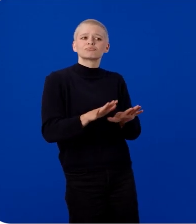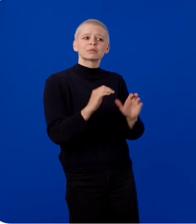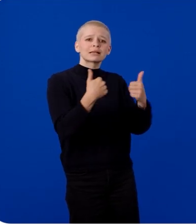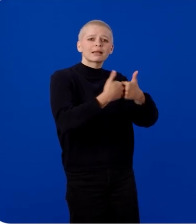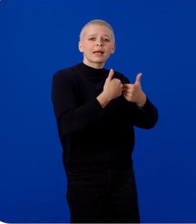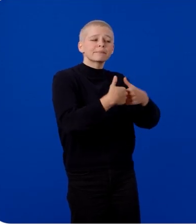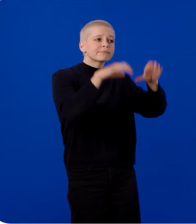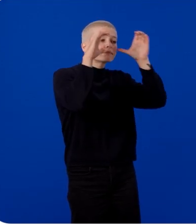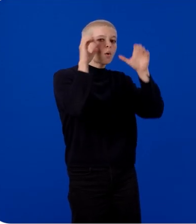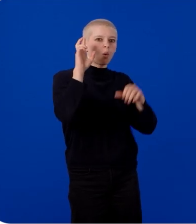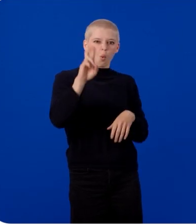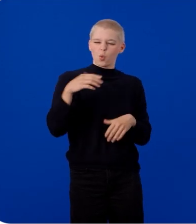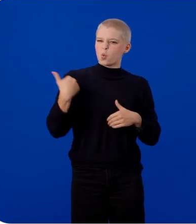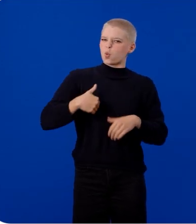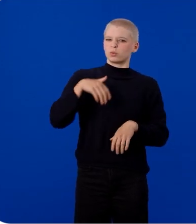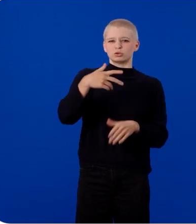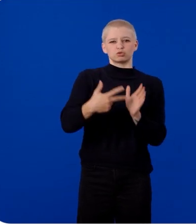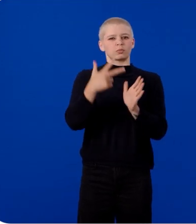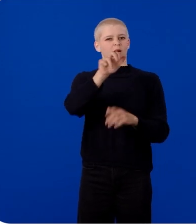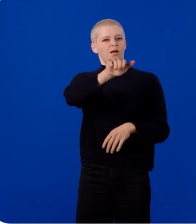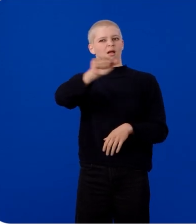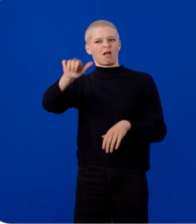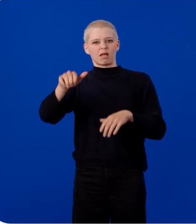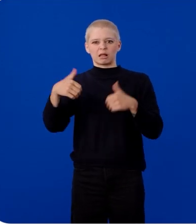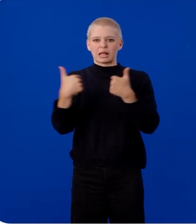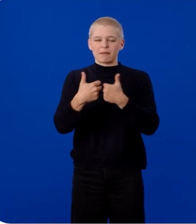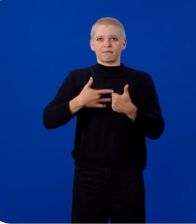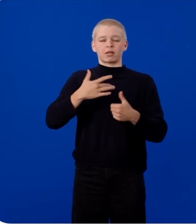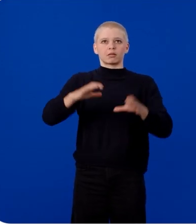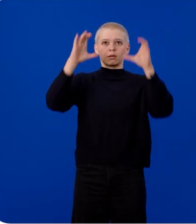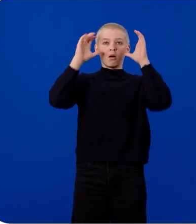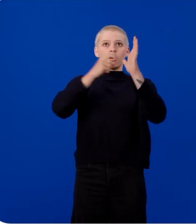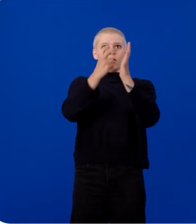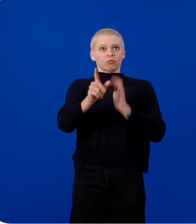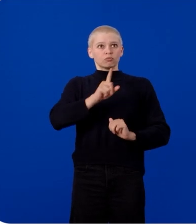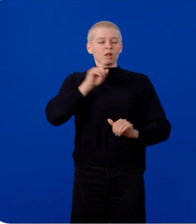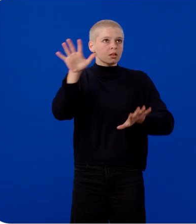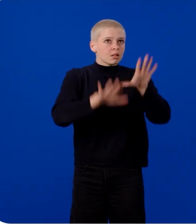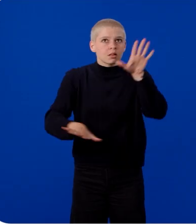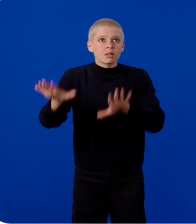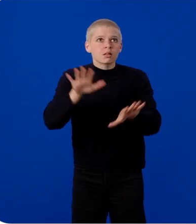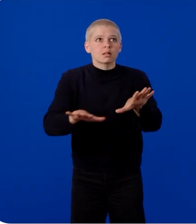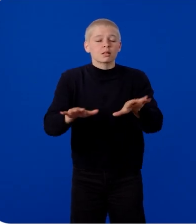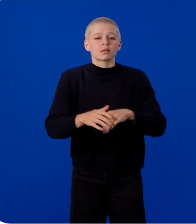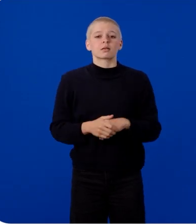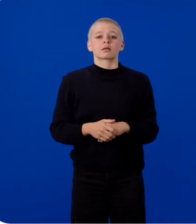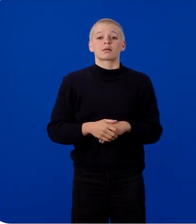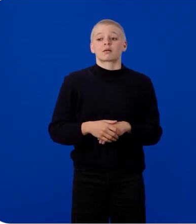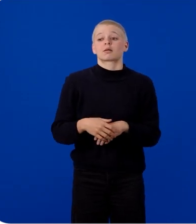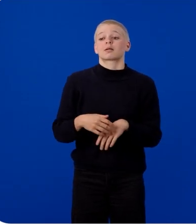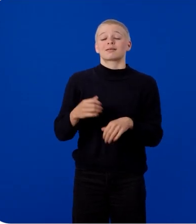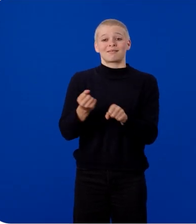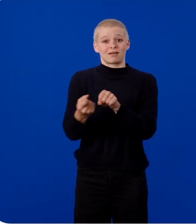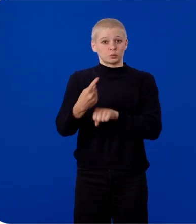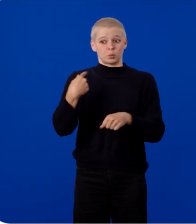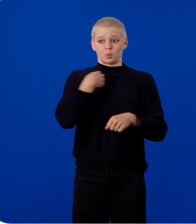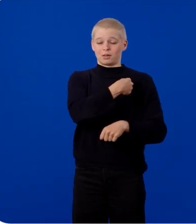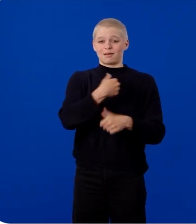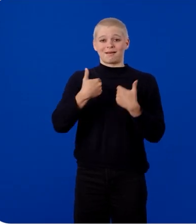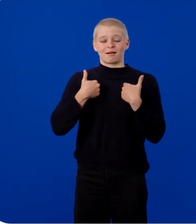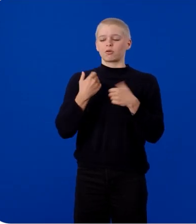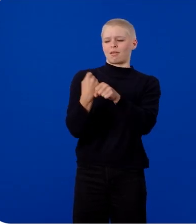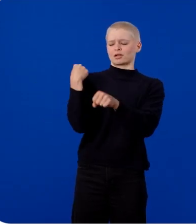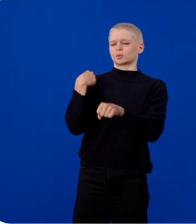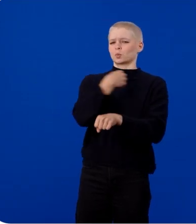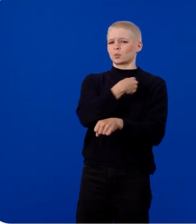realism and performance to the max. Also, last year at Connect, we opened our platform to mobile developers. From